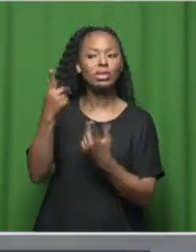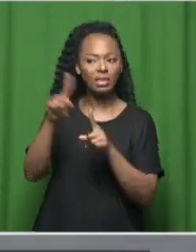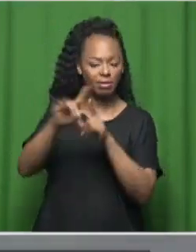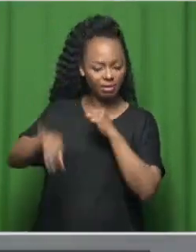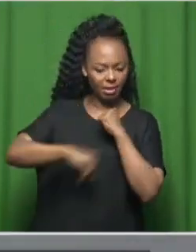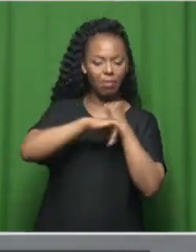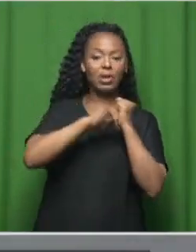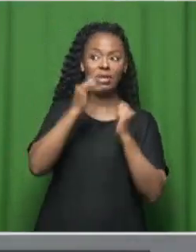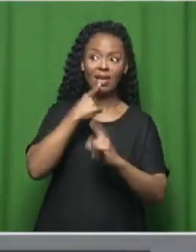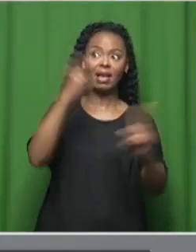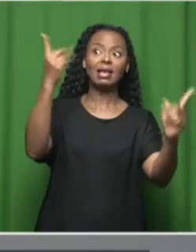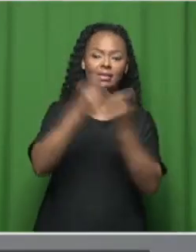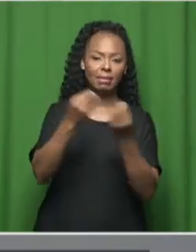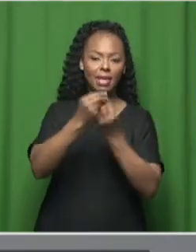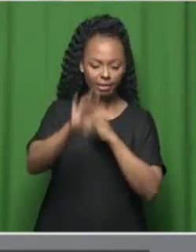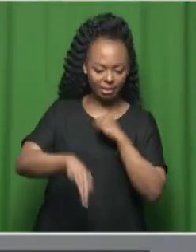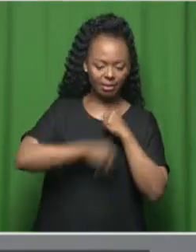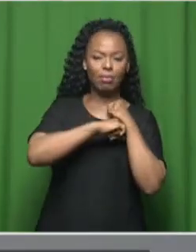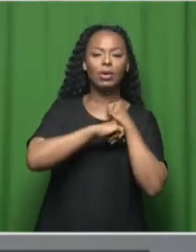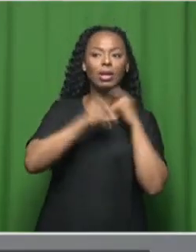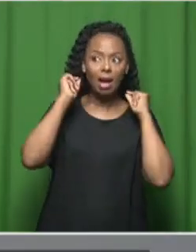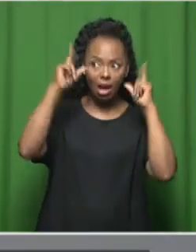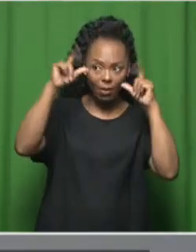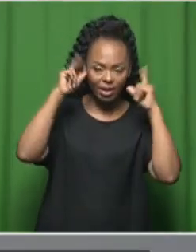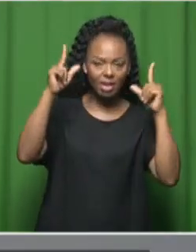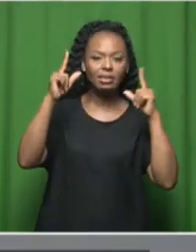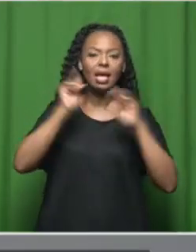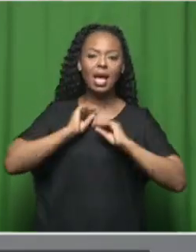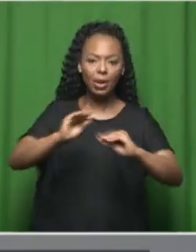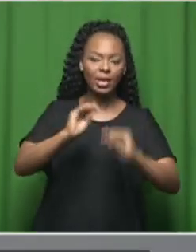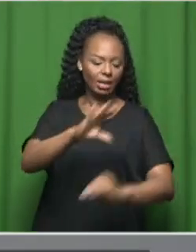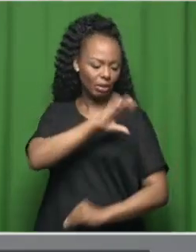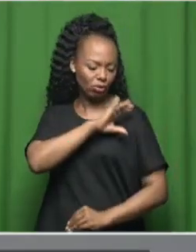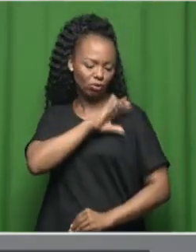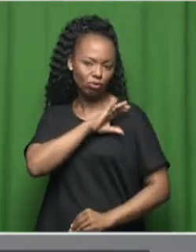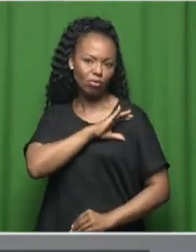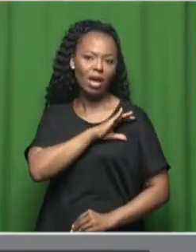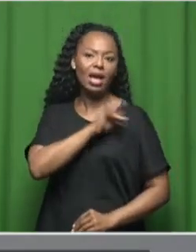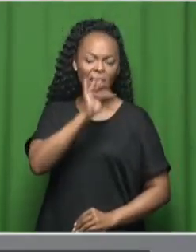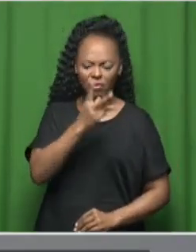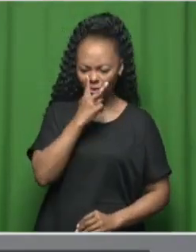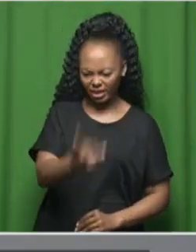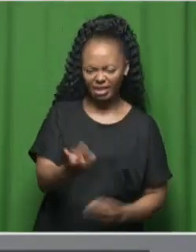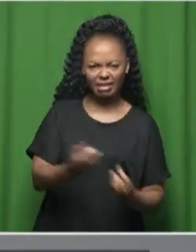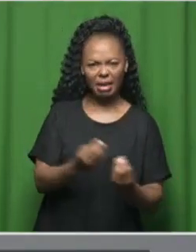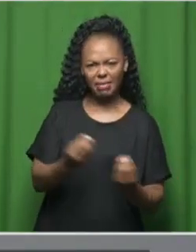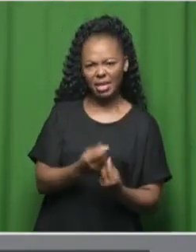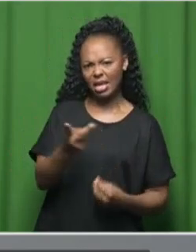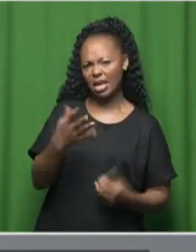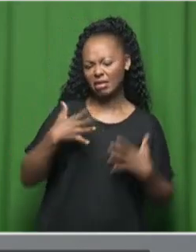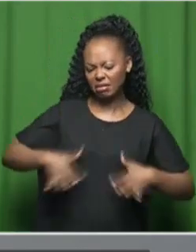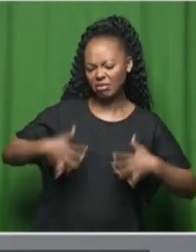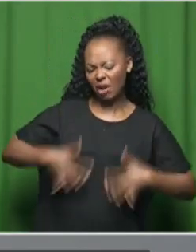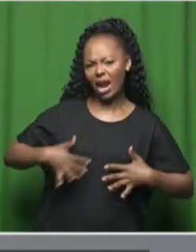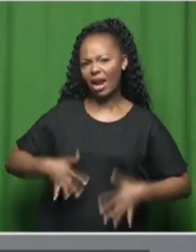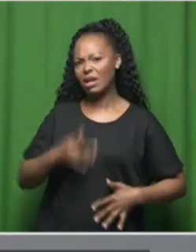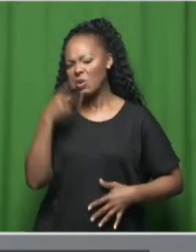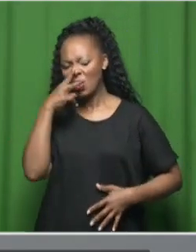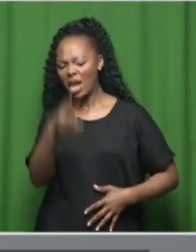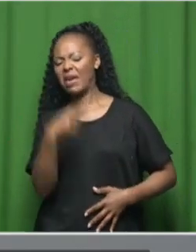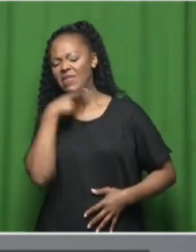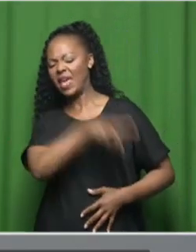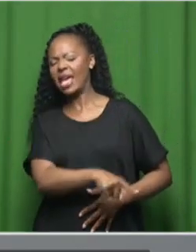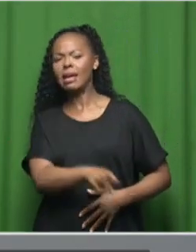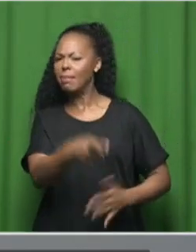sending out to raise awareness, educate consumers about the products that they see in the streets. Obviously to combat in the sense that we're going